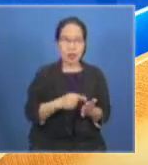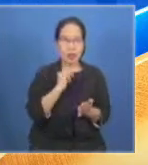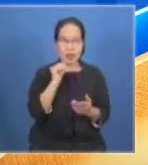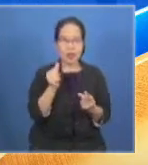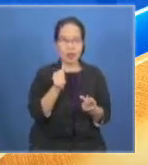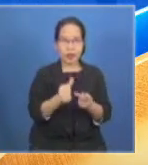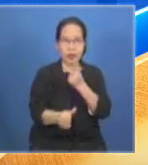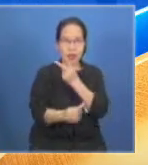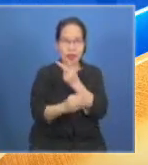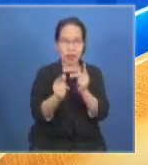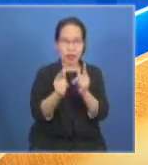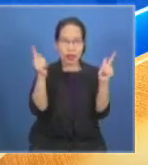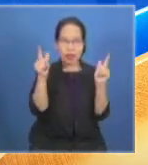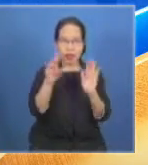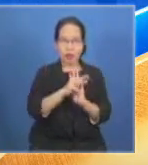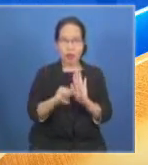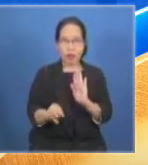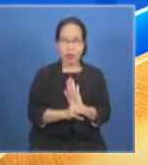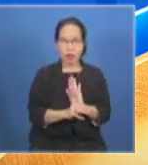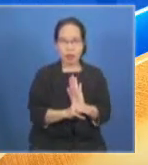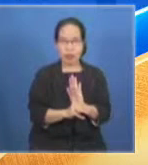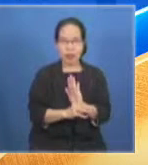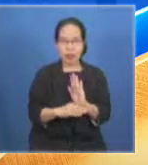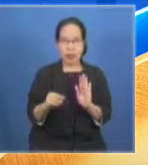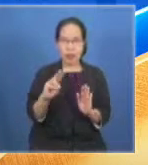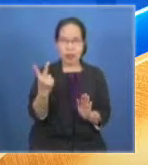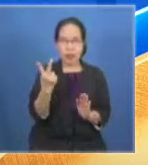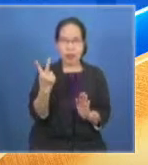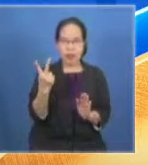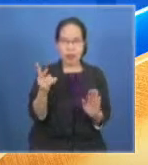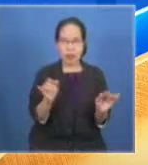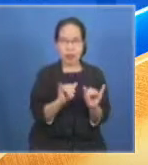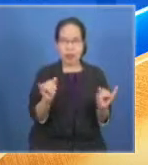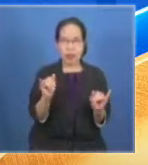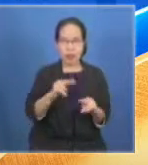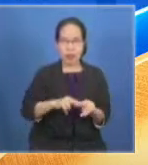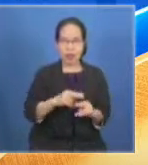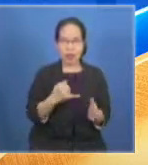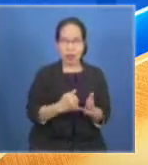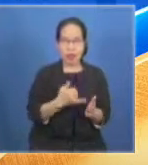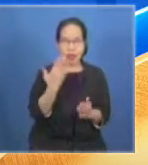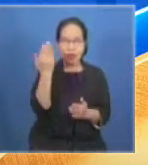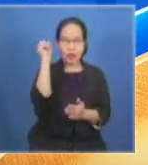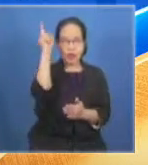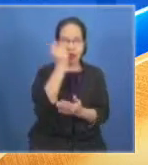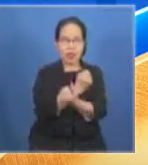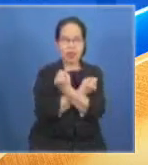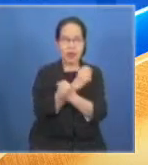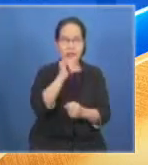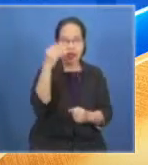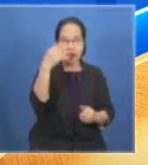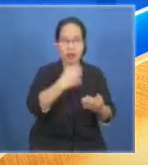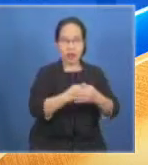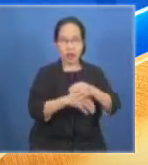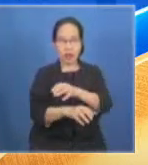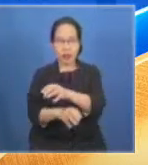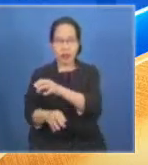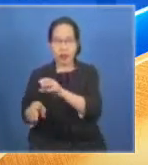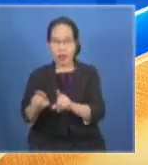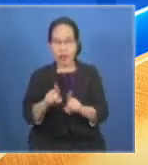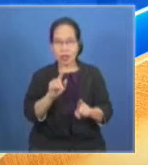This is the first and great commandment. And the second is like unto it, thou shalt love thy neighbor as